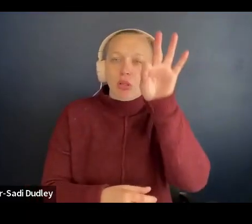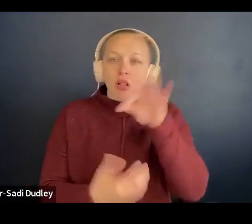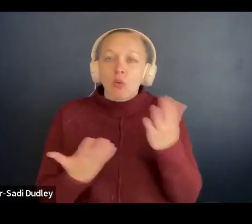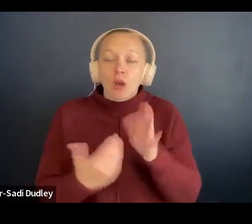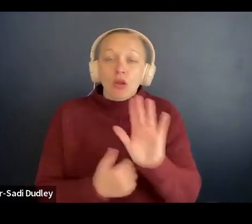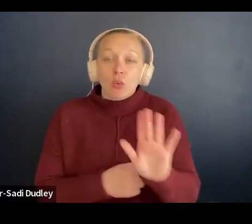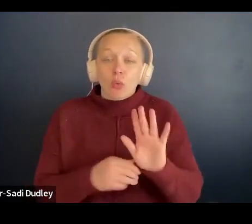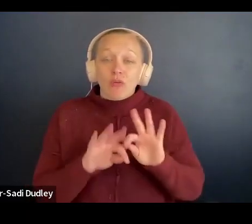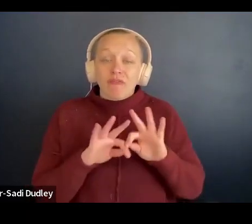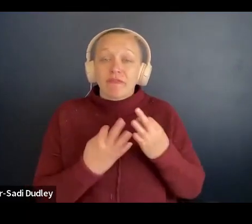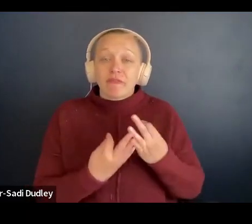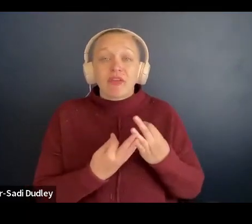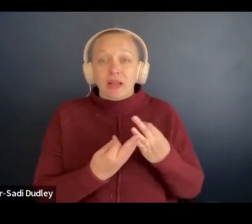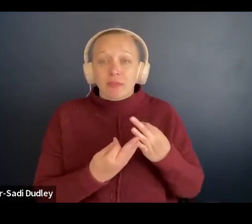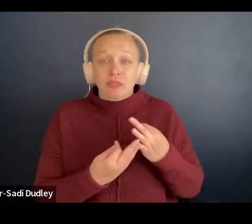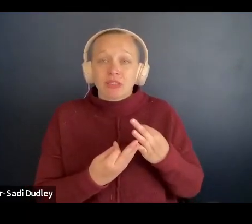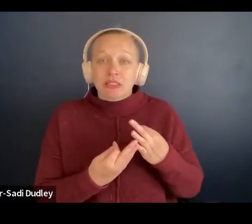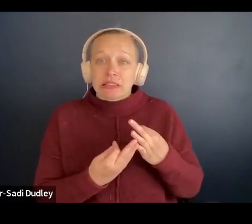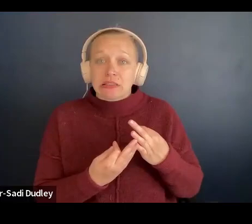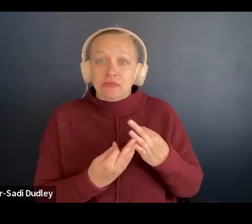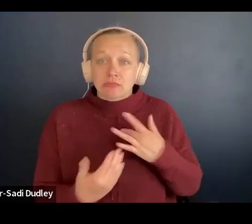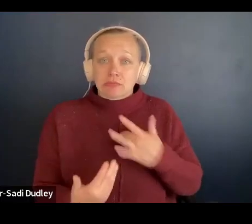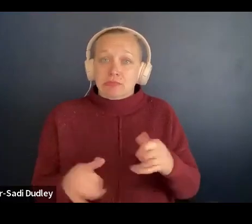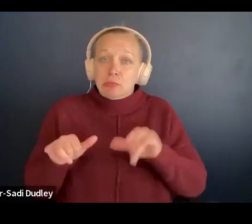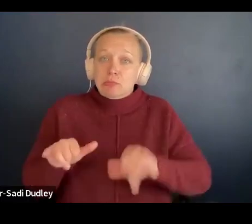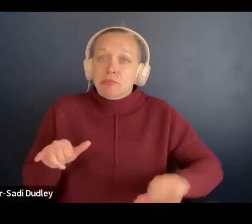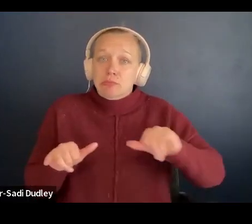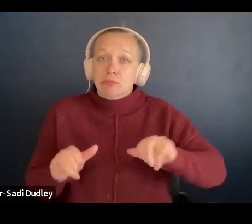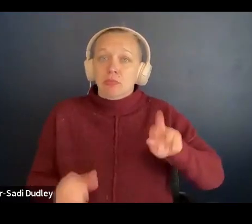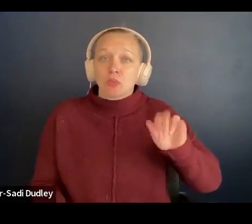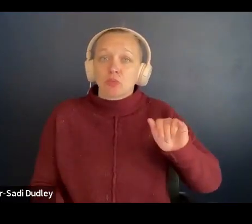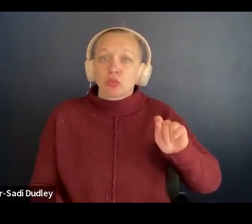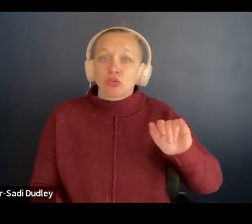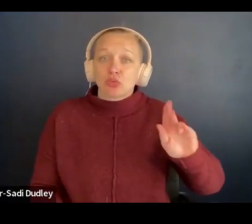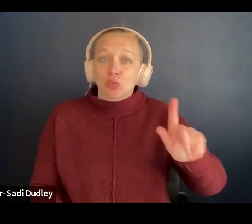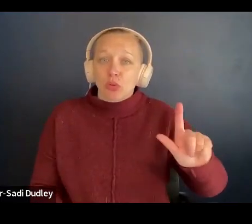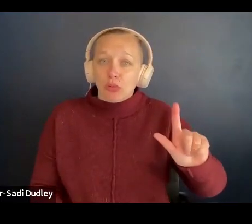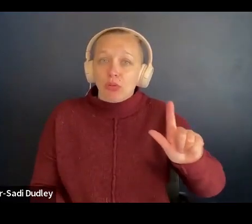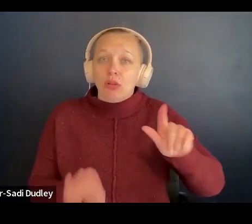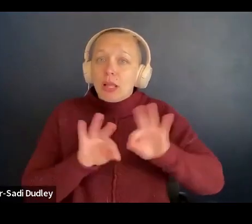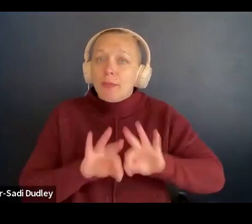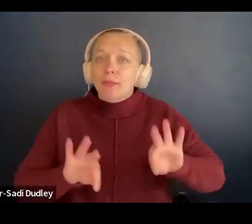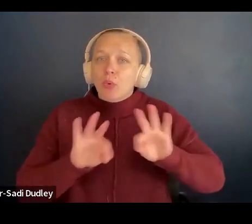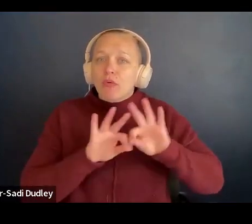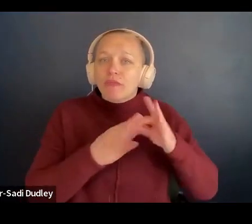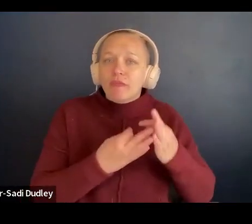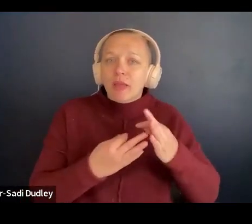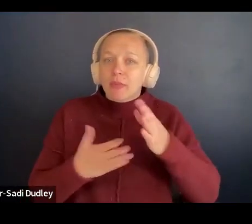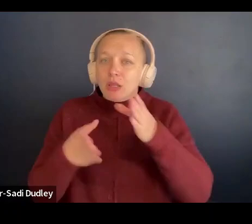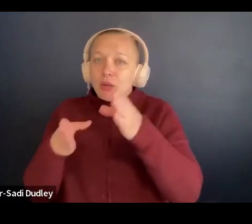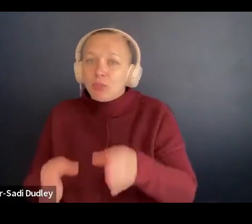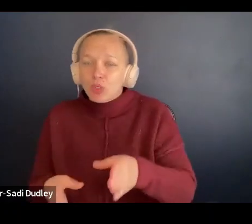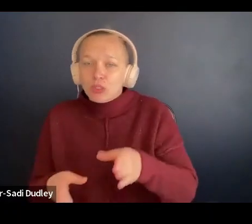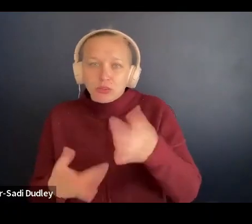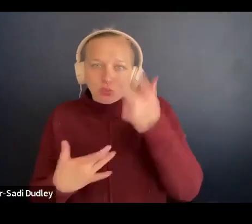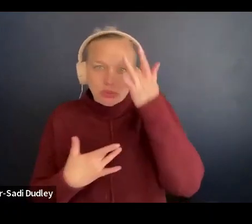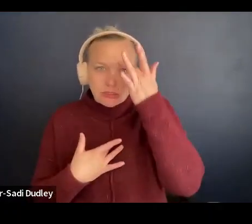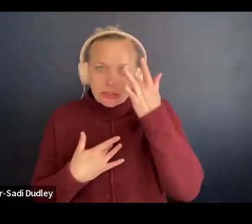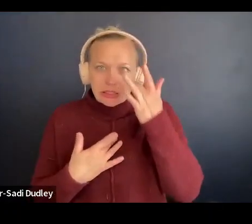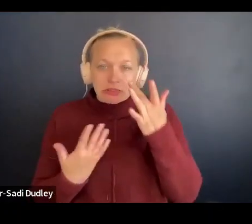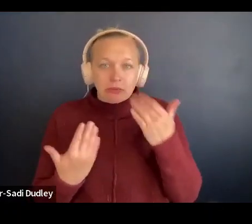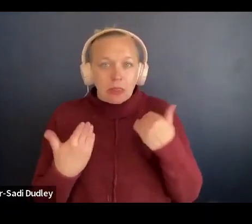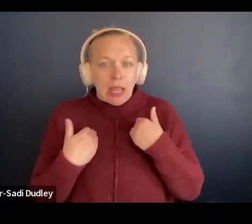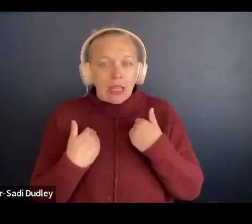family or the person with the terminal diagnosis, and mapping of emotions. All of those are, I could go into more detail, but we don't